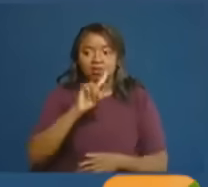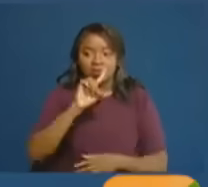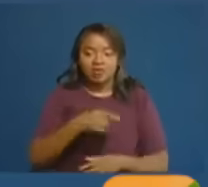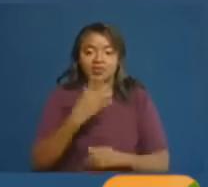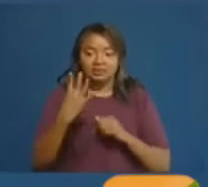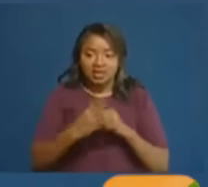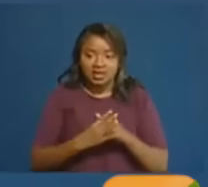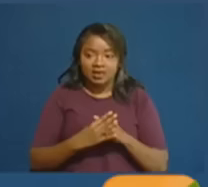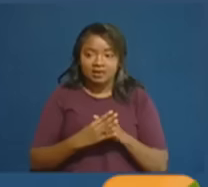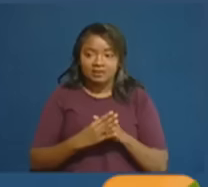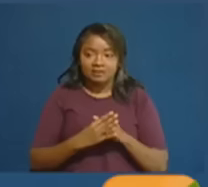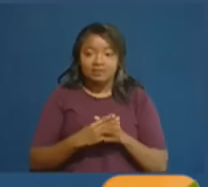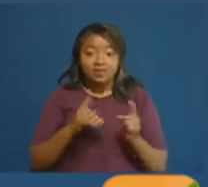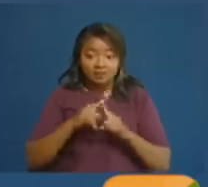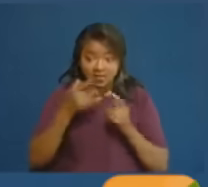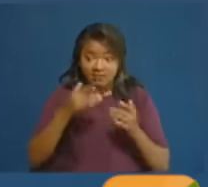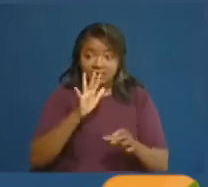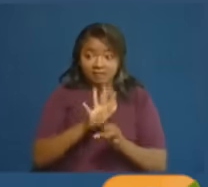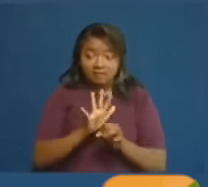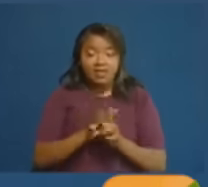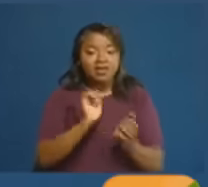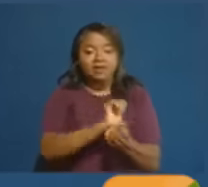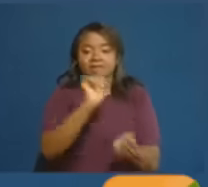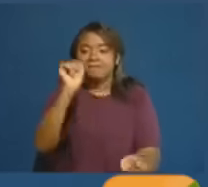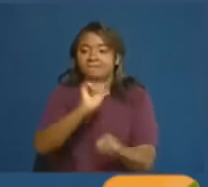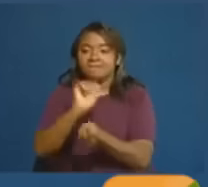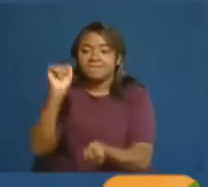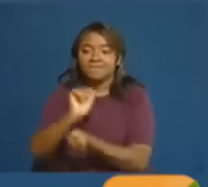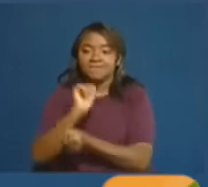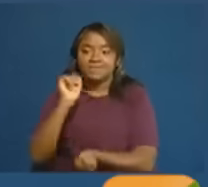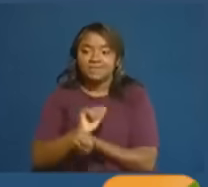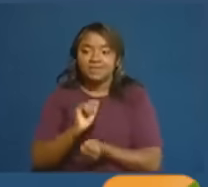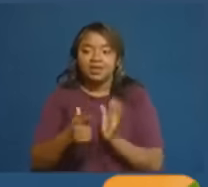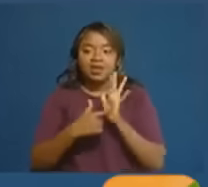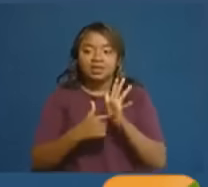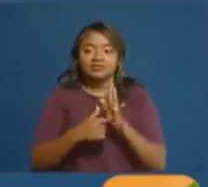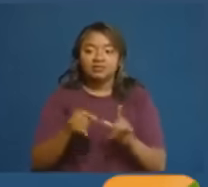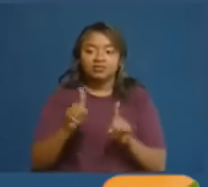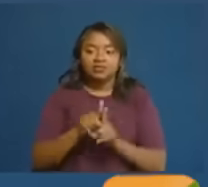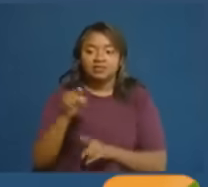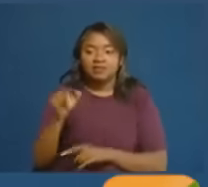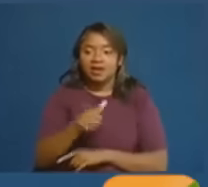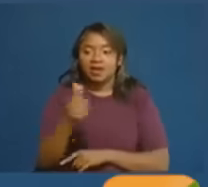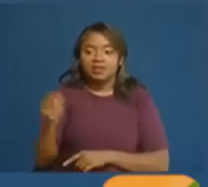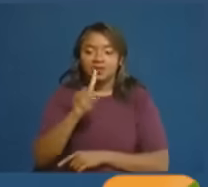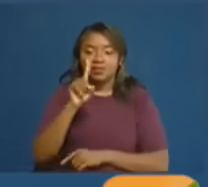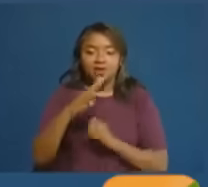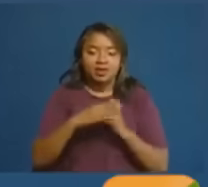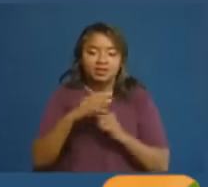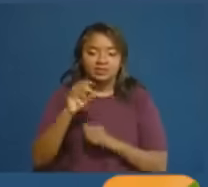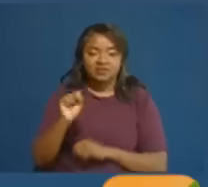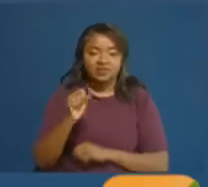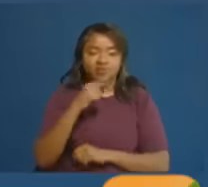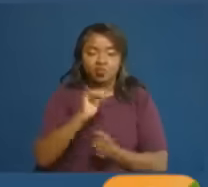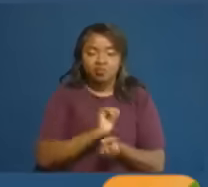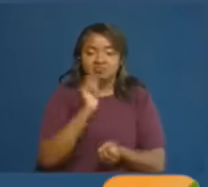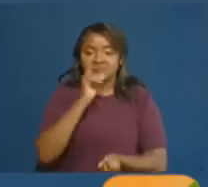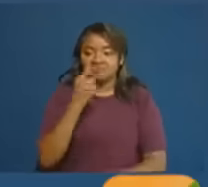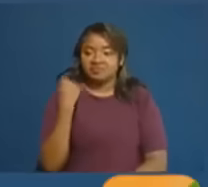1,009. Okay? Are they still in custody? Many of them have been released, including the 185 that were released yesterday by courts. Mm-hmm. Yeah.